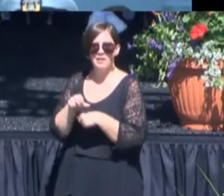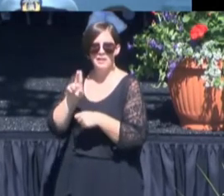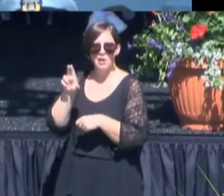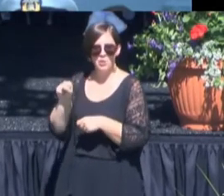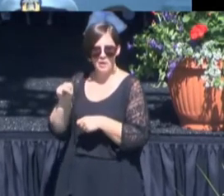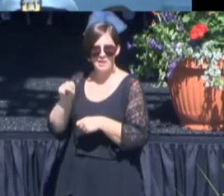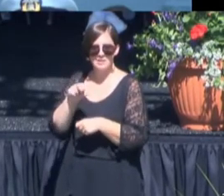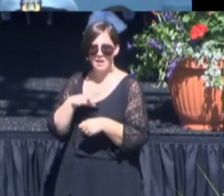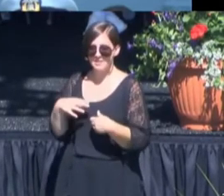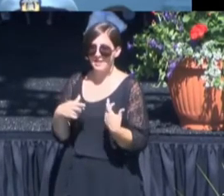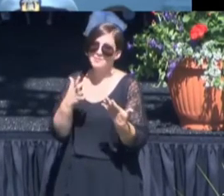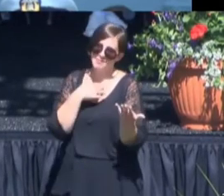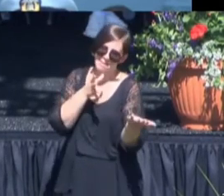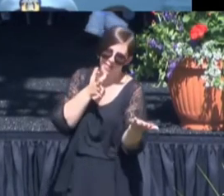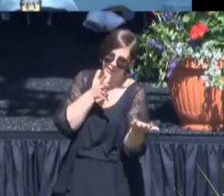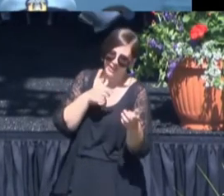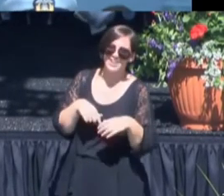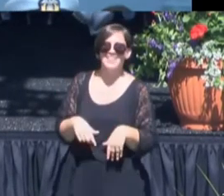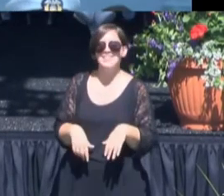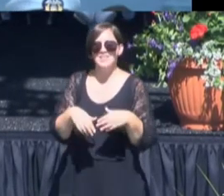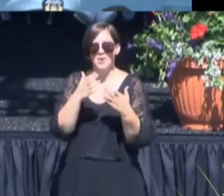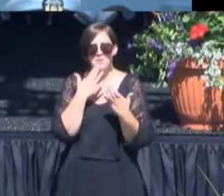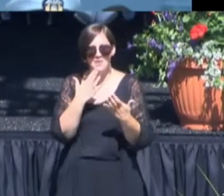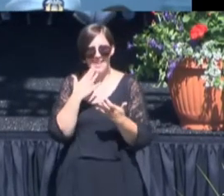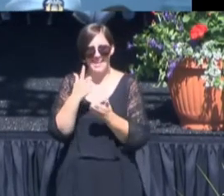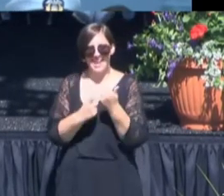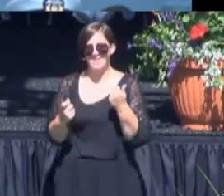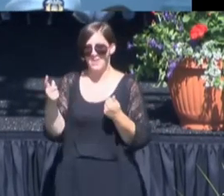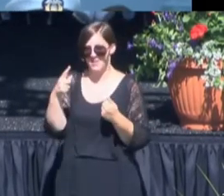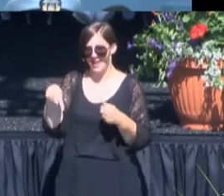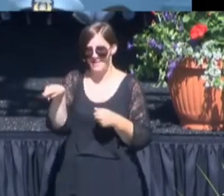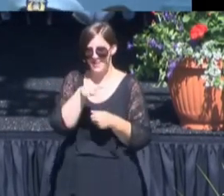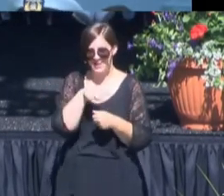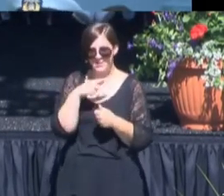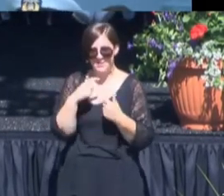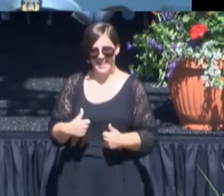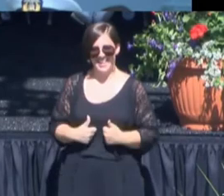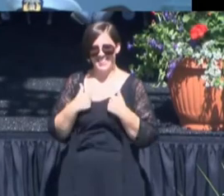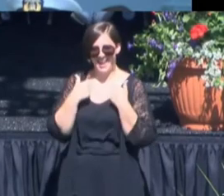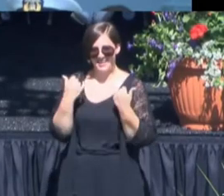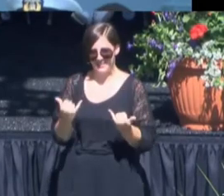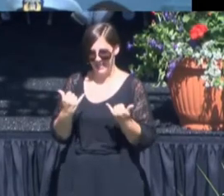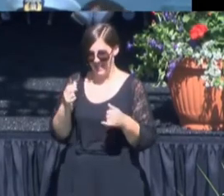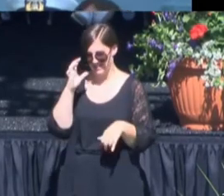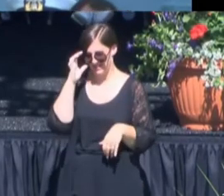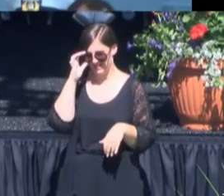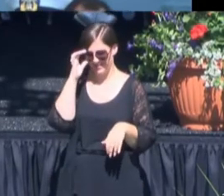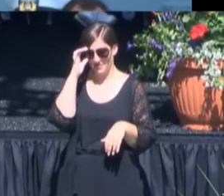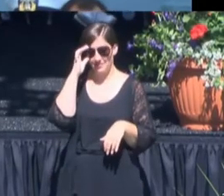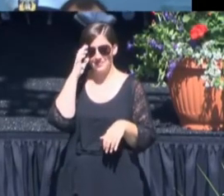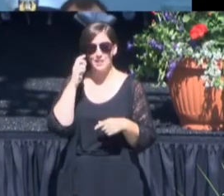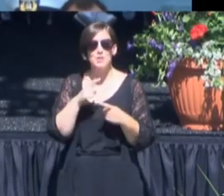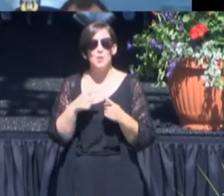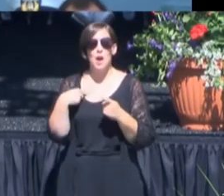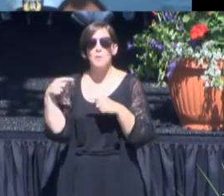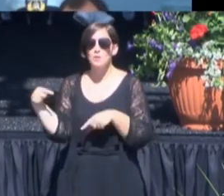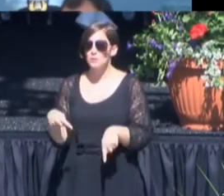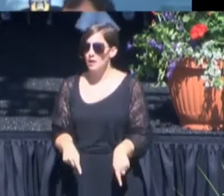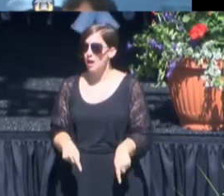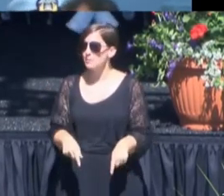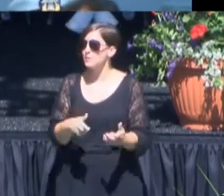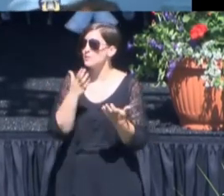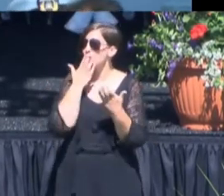I thank every one of you for being alive today, since you had something to do with that. So I do come today to say thanks